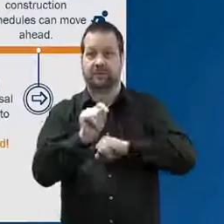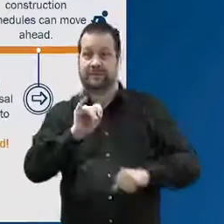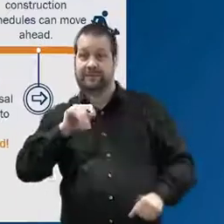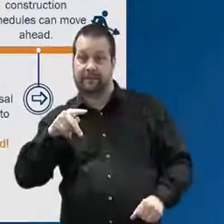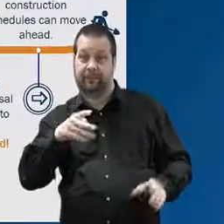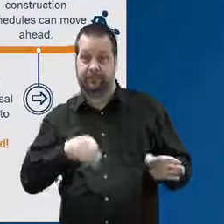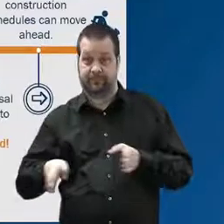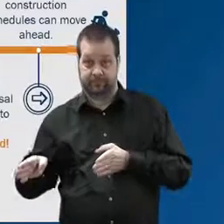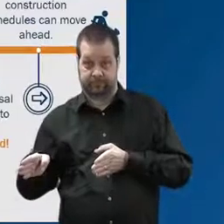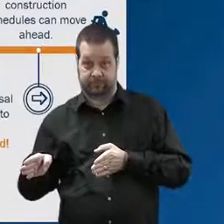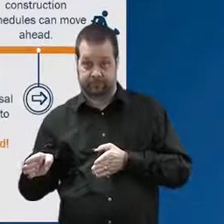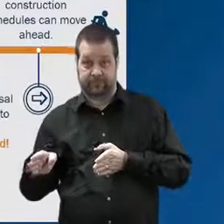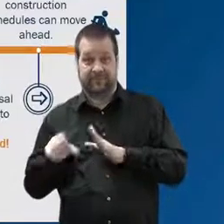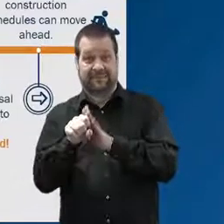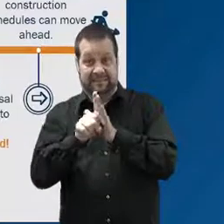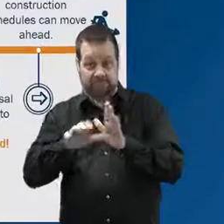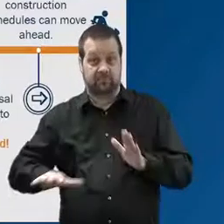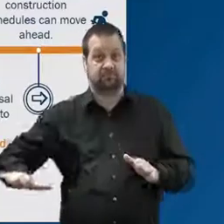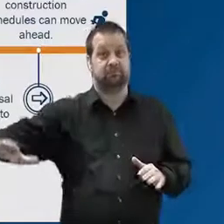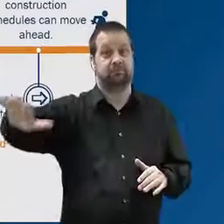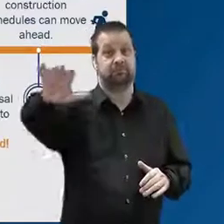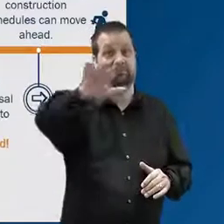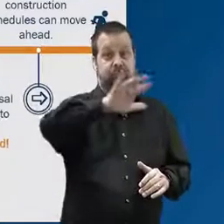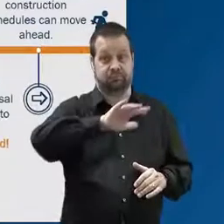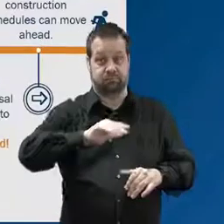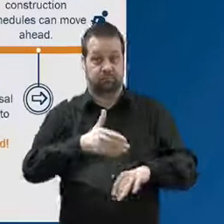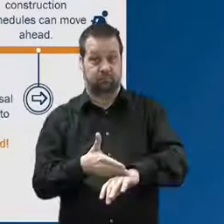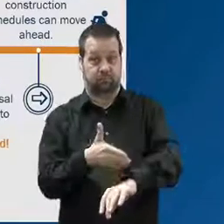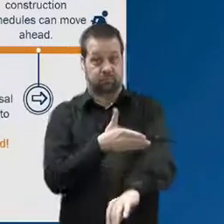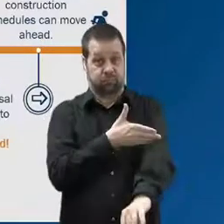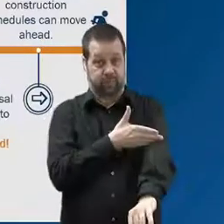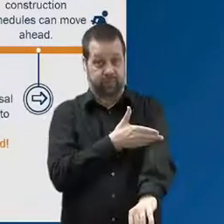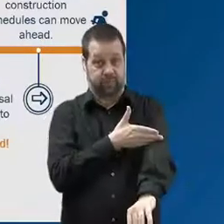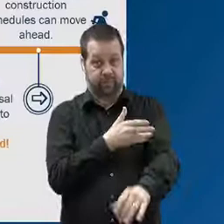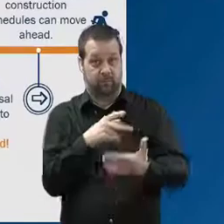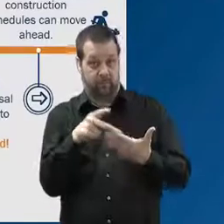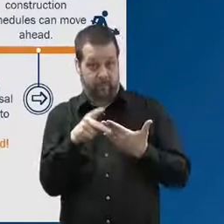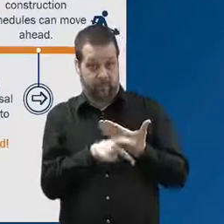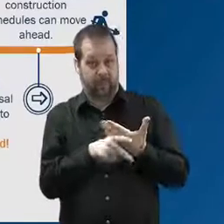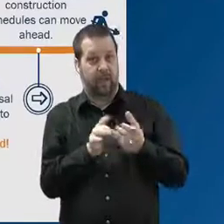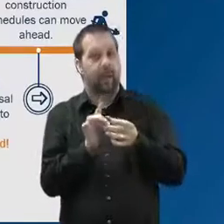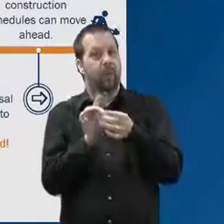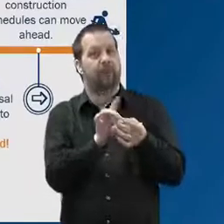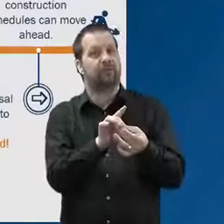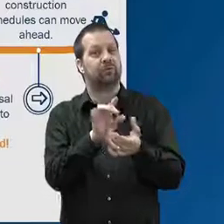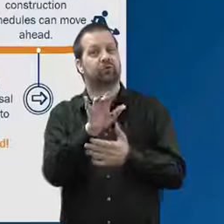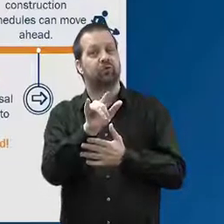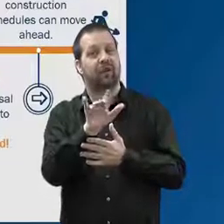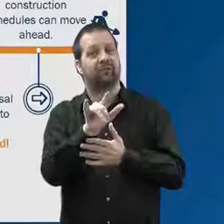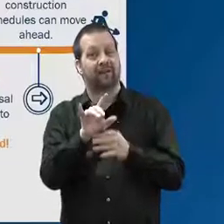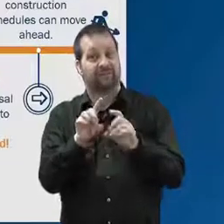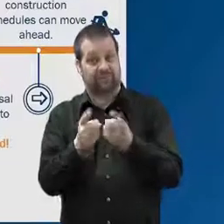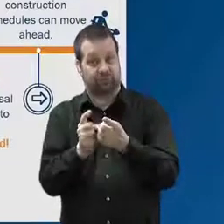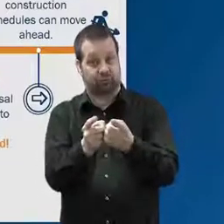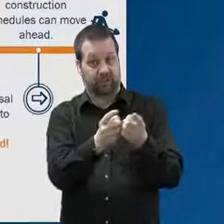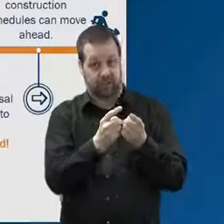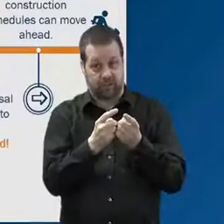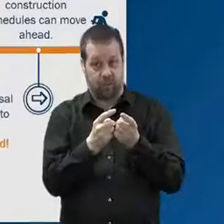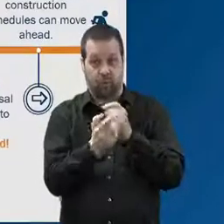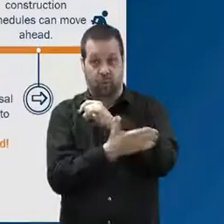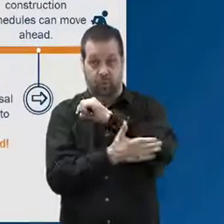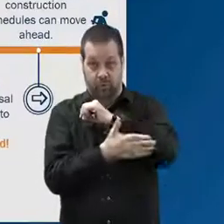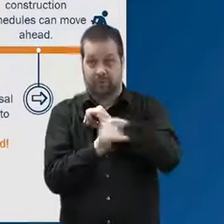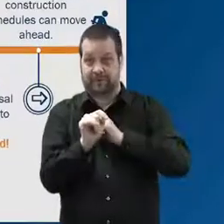statewide Transportation Improvement Program is built from all 25 districts' rural TIPs as well as the